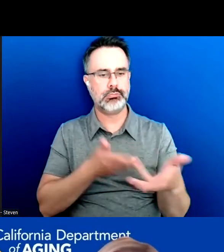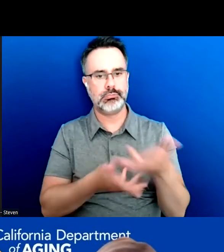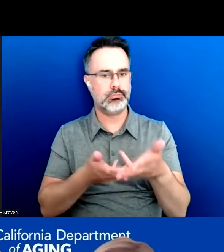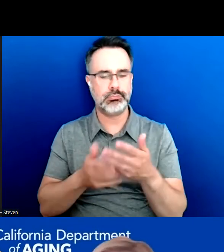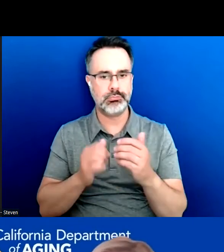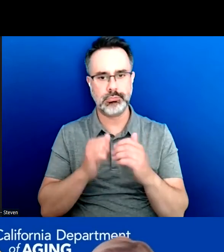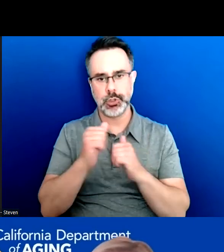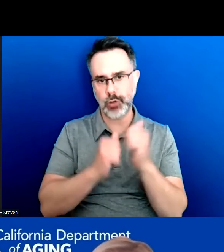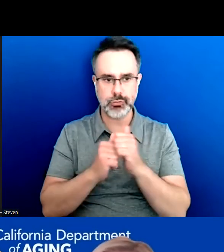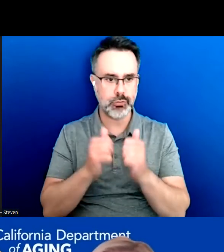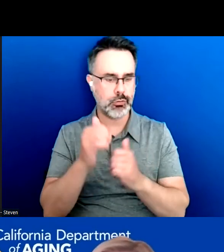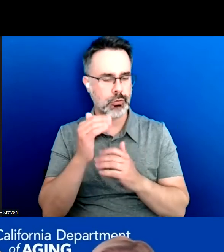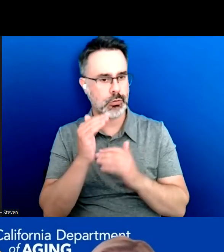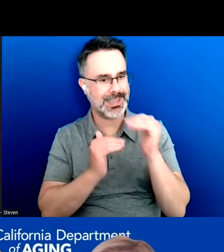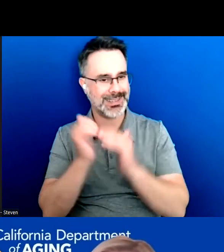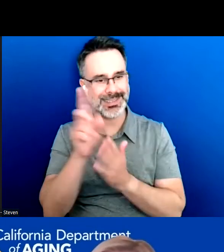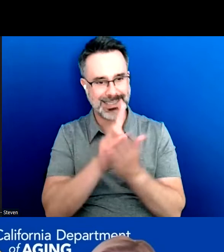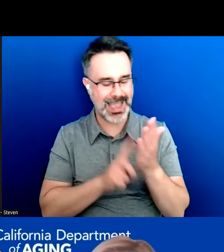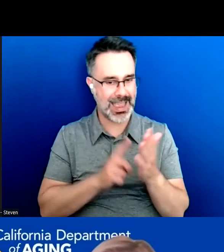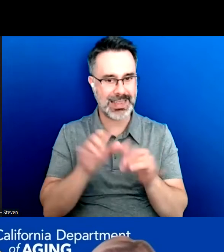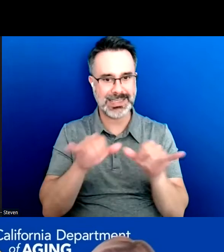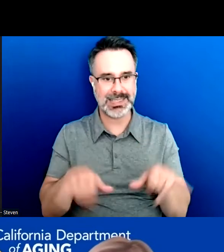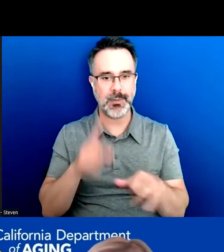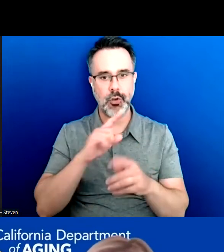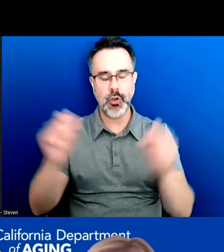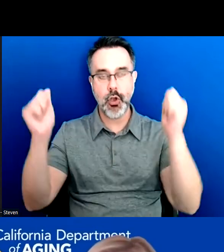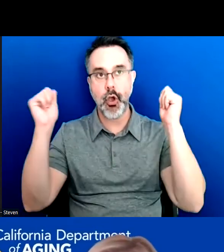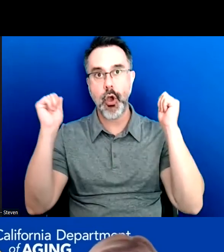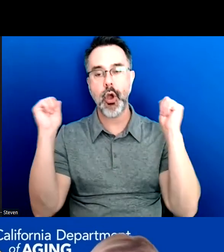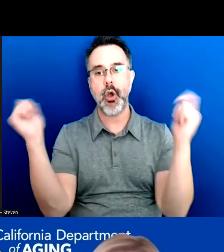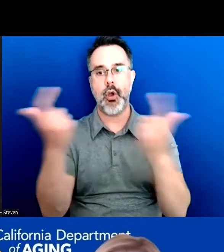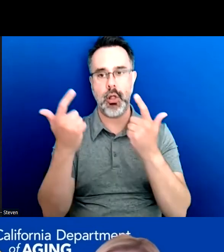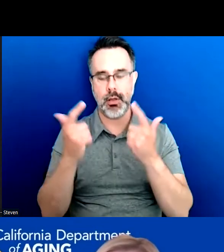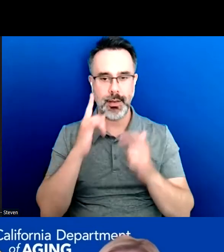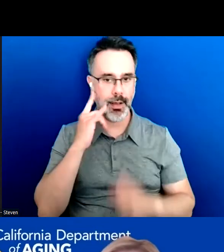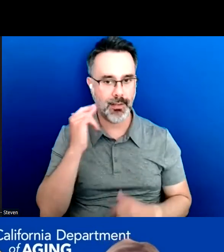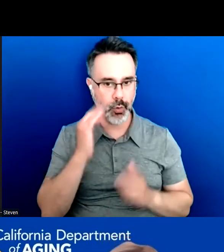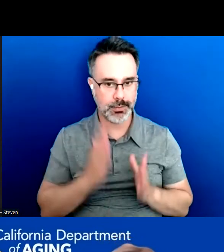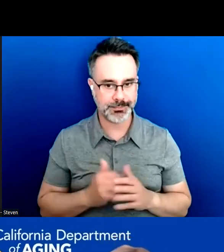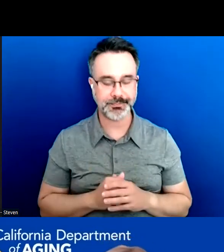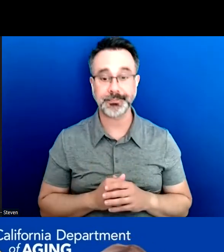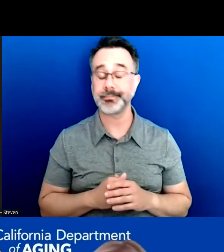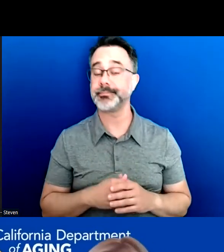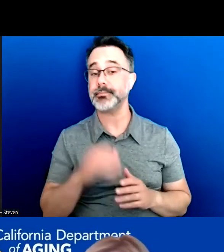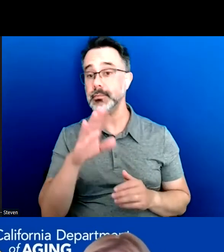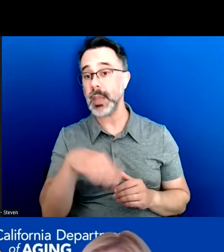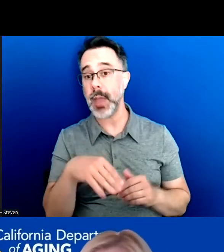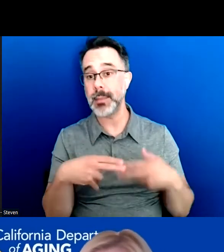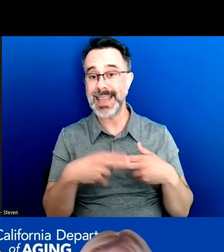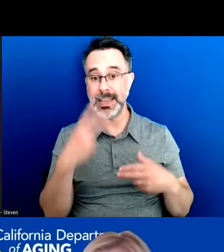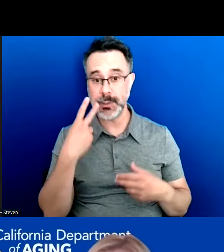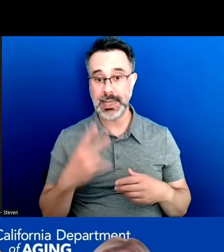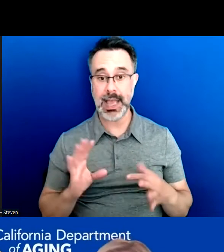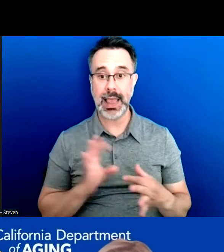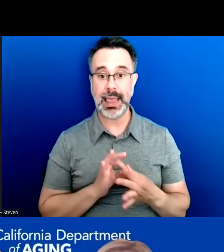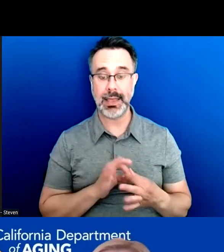structure, build, and design a system for the future. On this slide, you see a link to the California Health